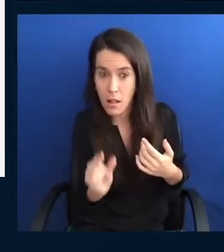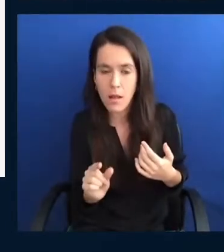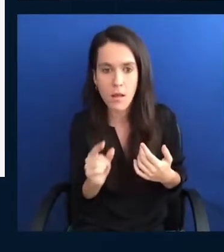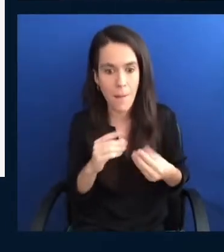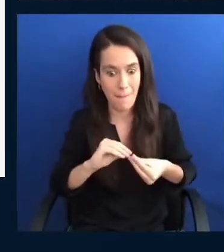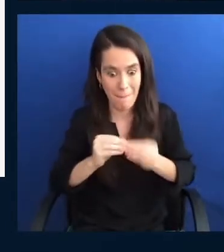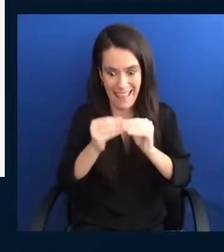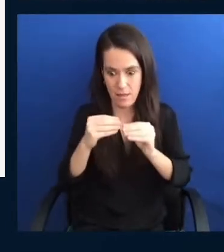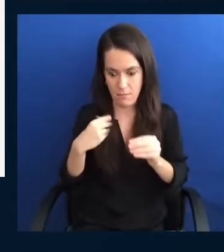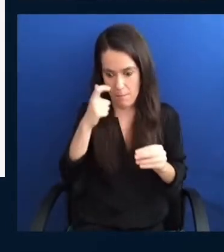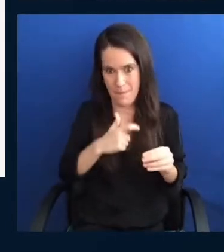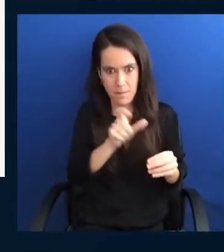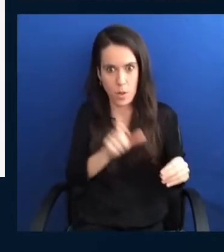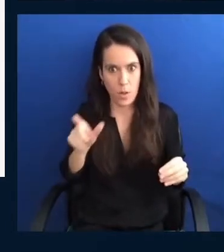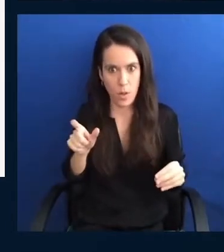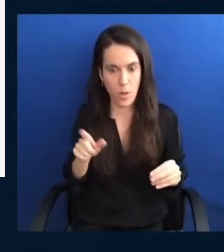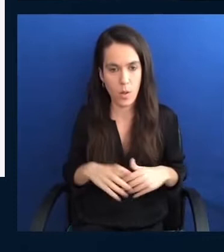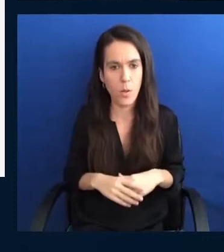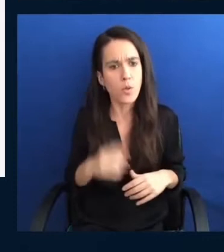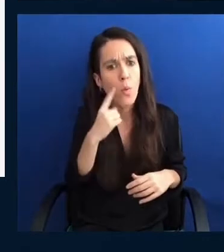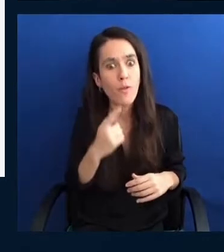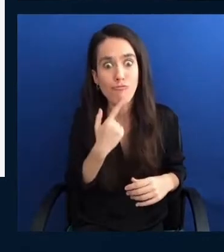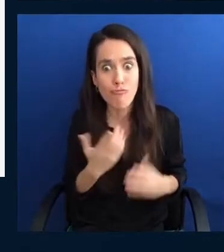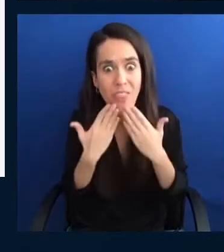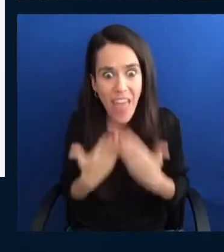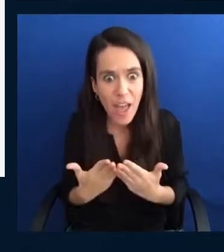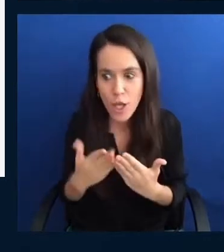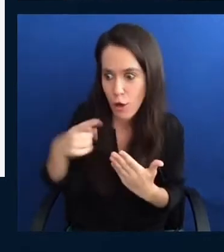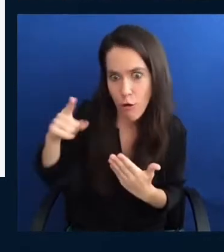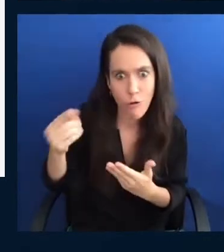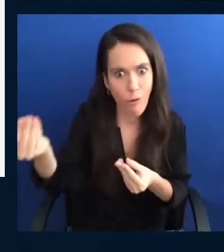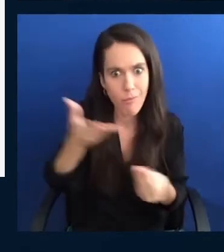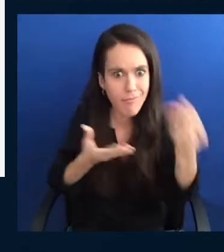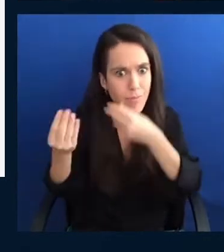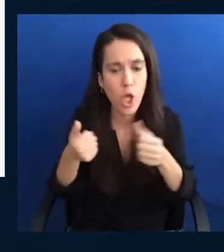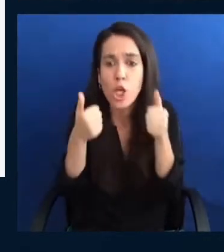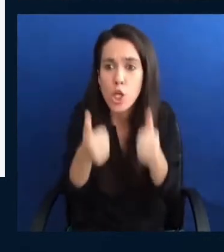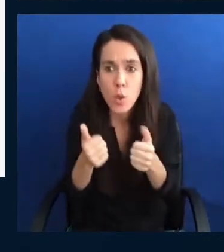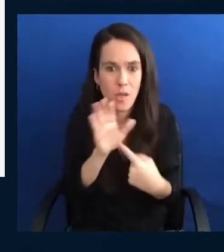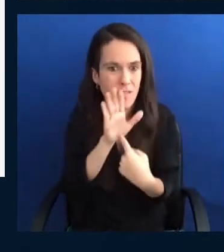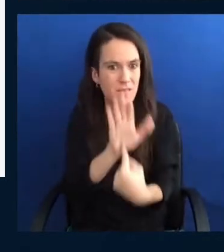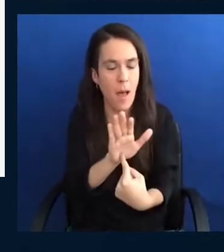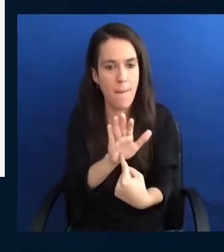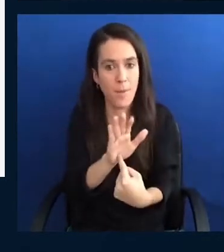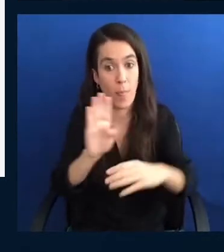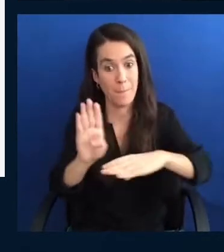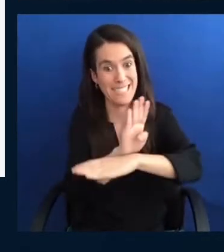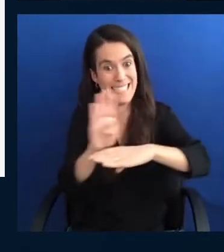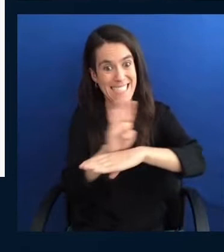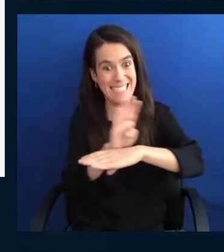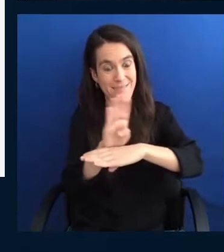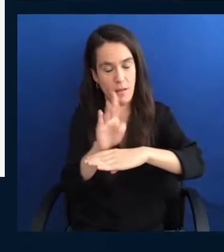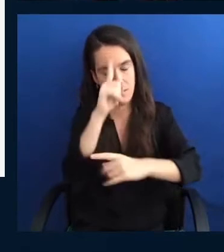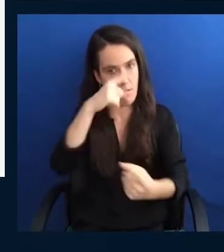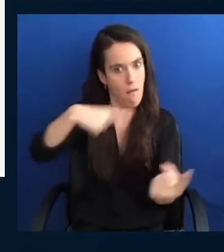behind that. We really appreciate what you're doing here, and it's just a great example of where it makes business sense for the contributing